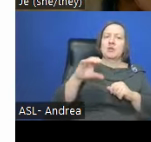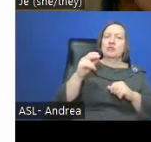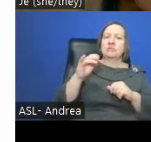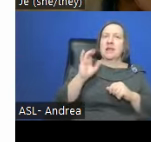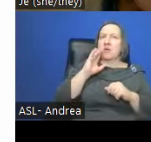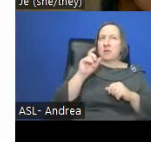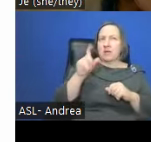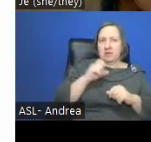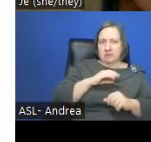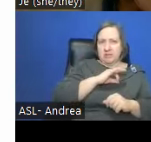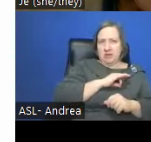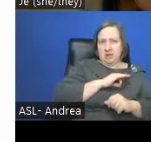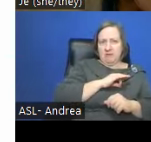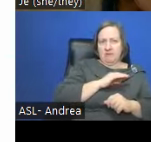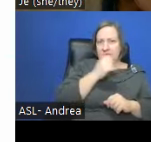staff